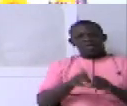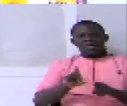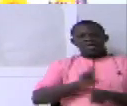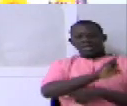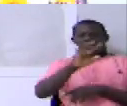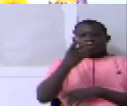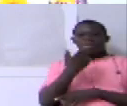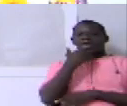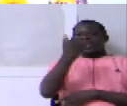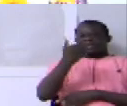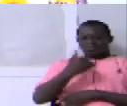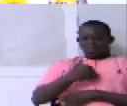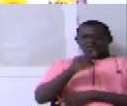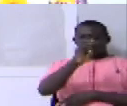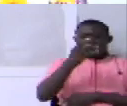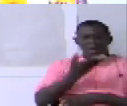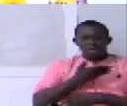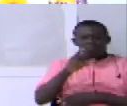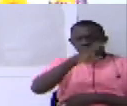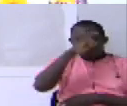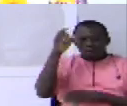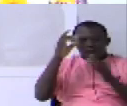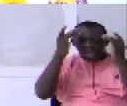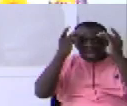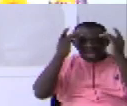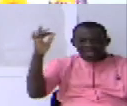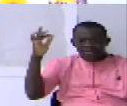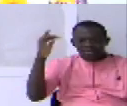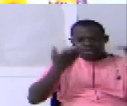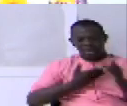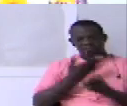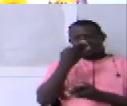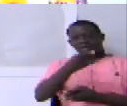will ask me whether you have work experiences. I